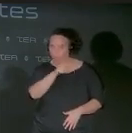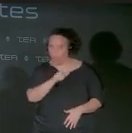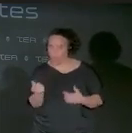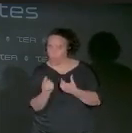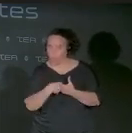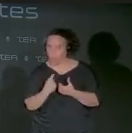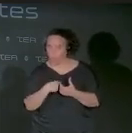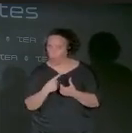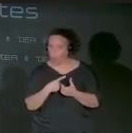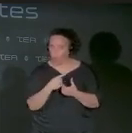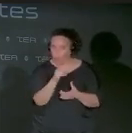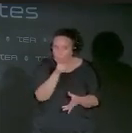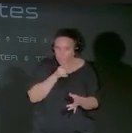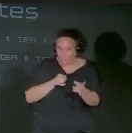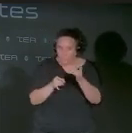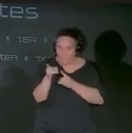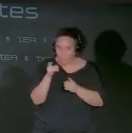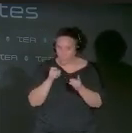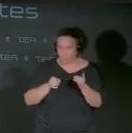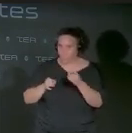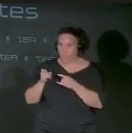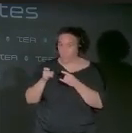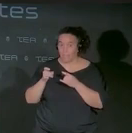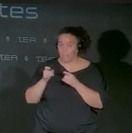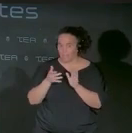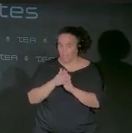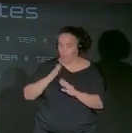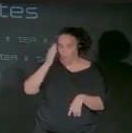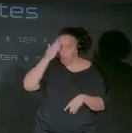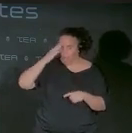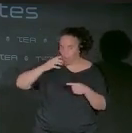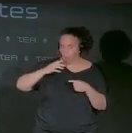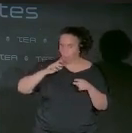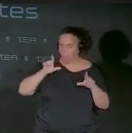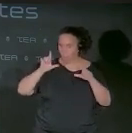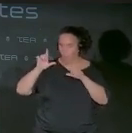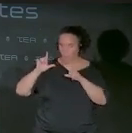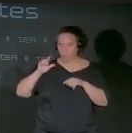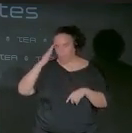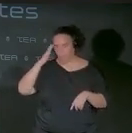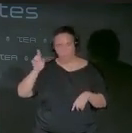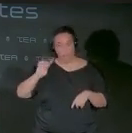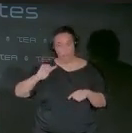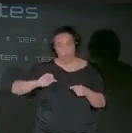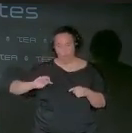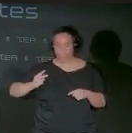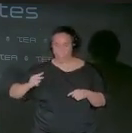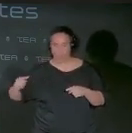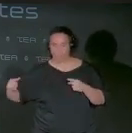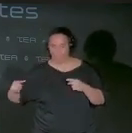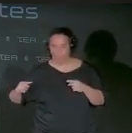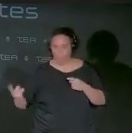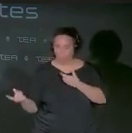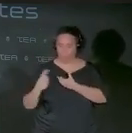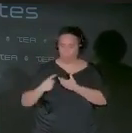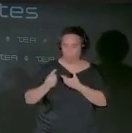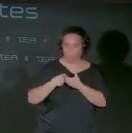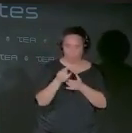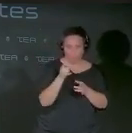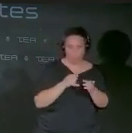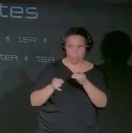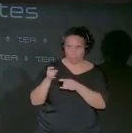are, you know, little smart individuals, and if we make sure that they don't know too much about the real world, so if we start asking them about who's